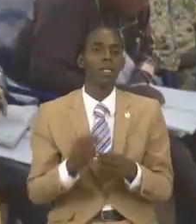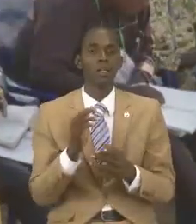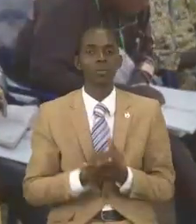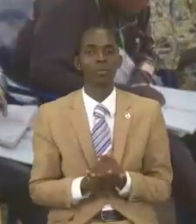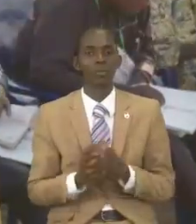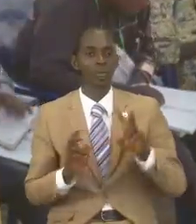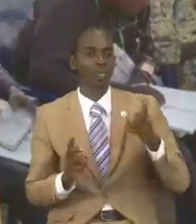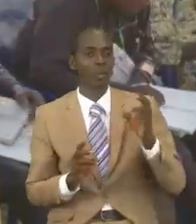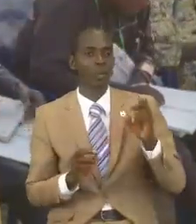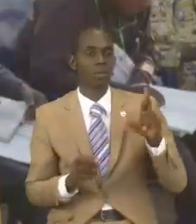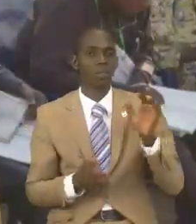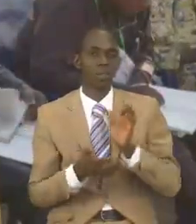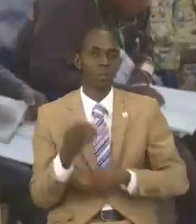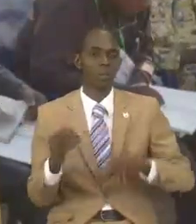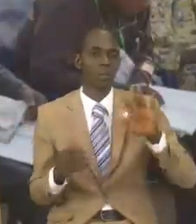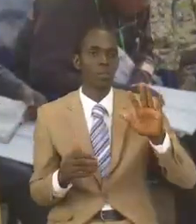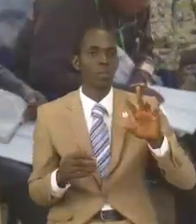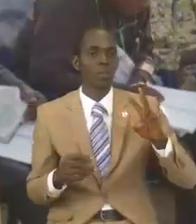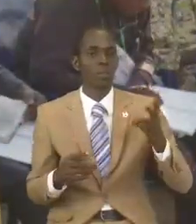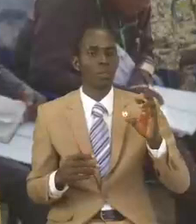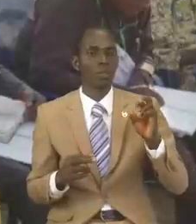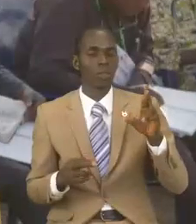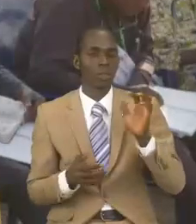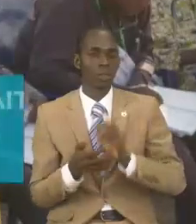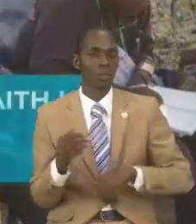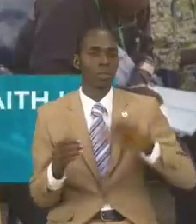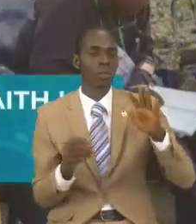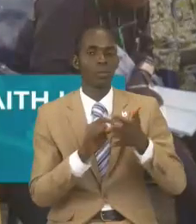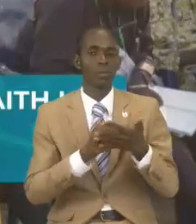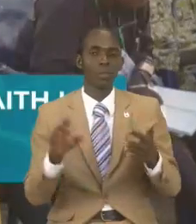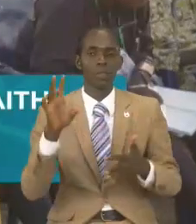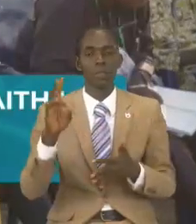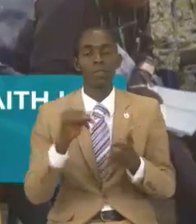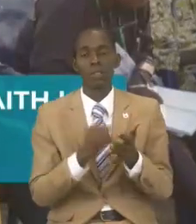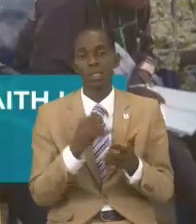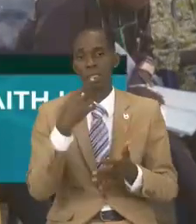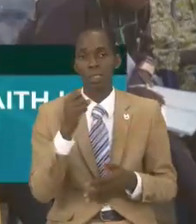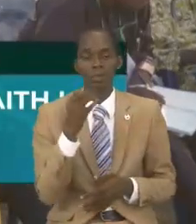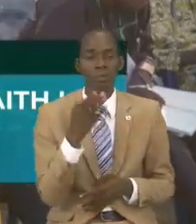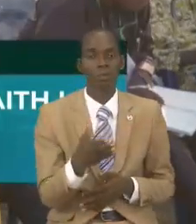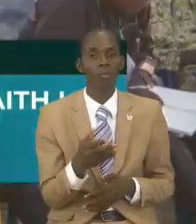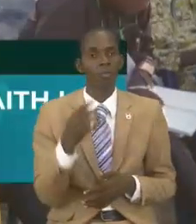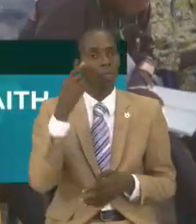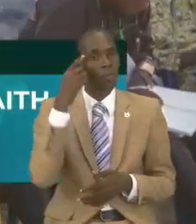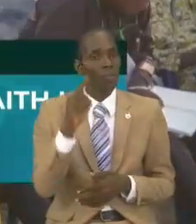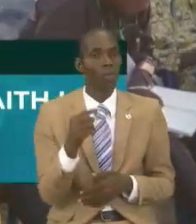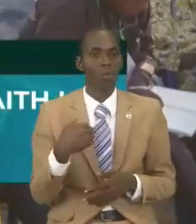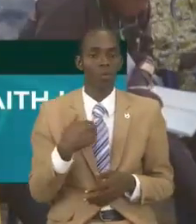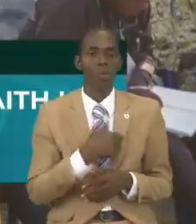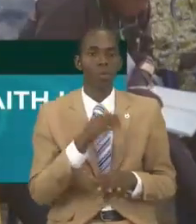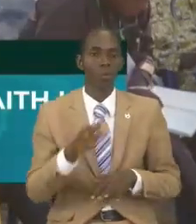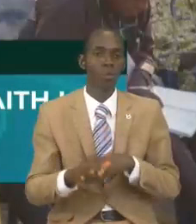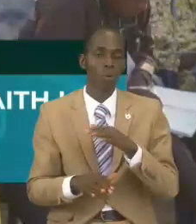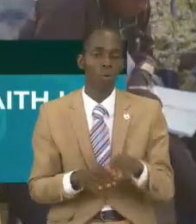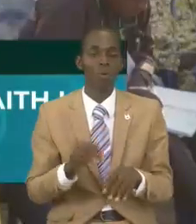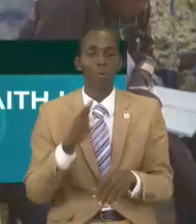2 Corinthians chapter 5, we're looking at verse 7. It says, for we walk by faith,